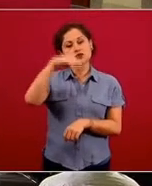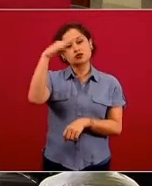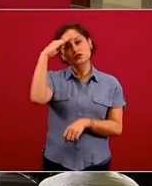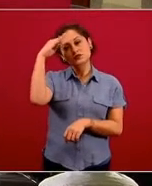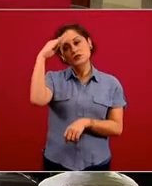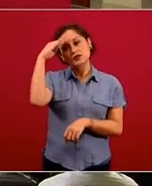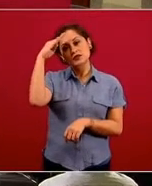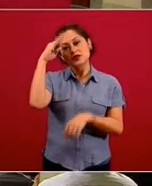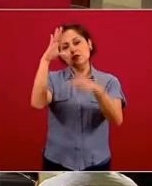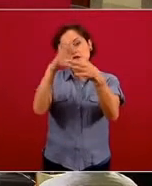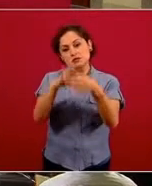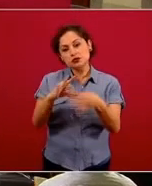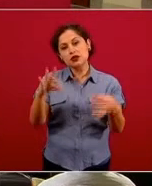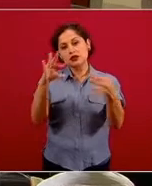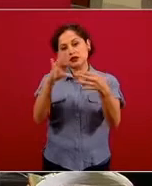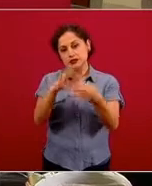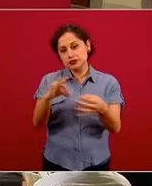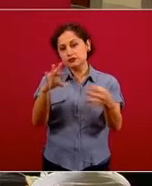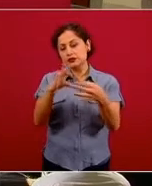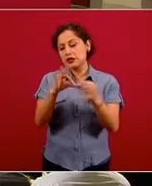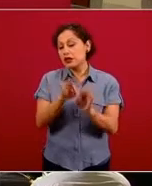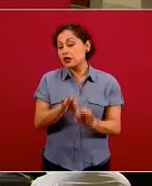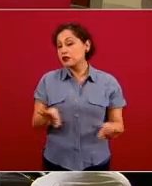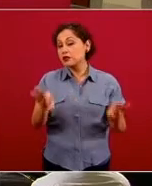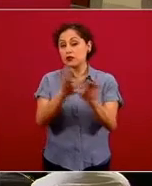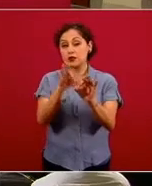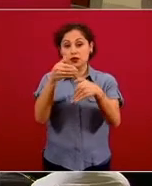Today we thought it was